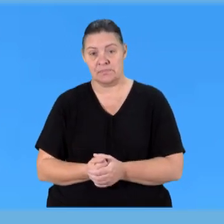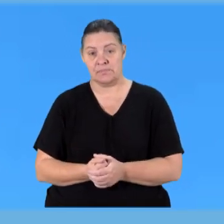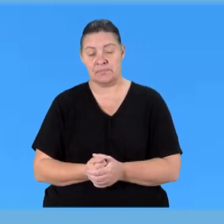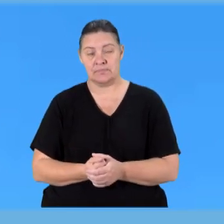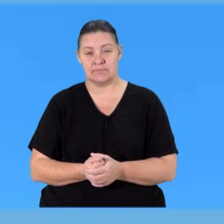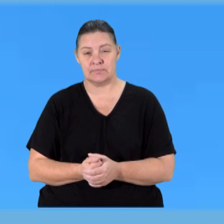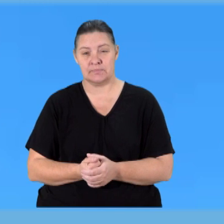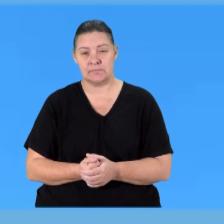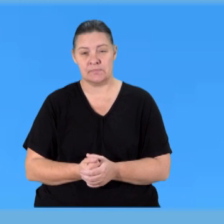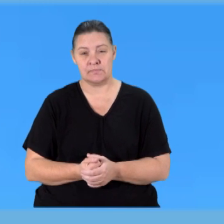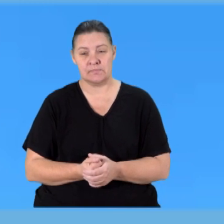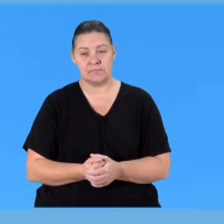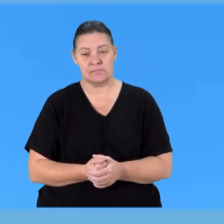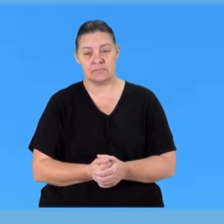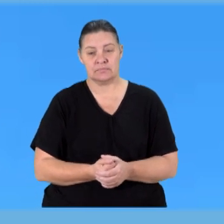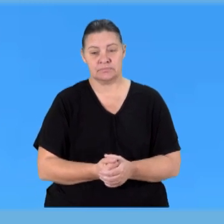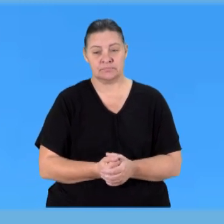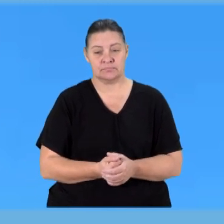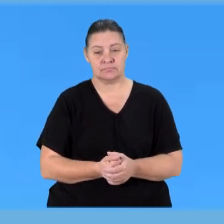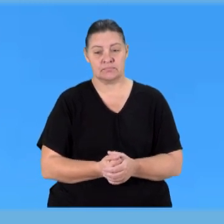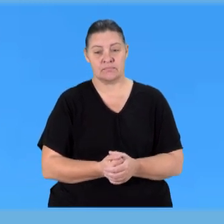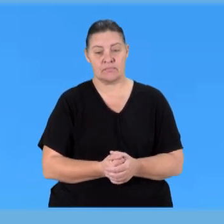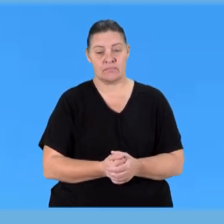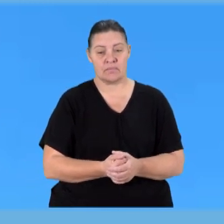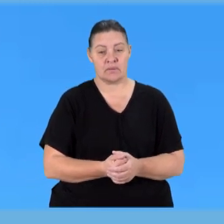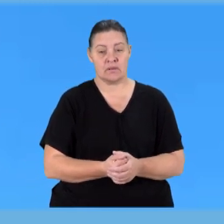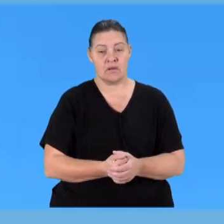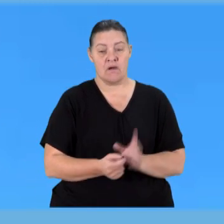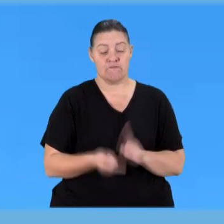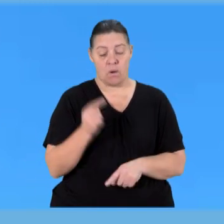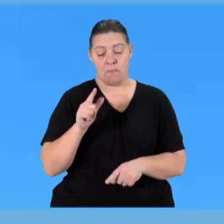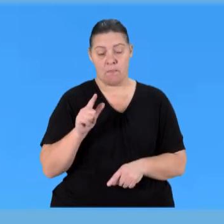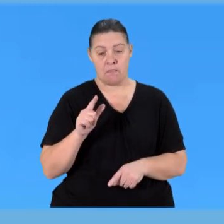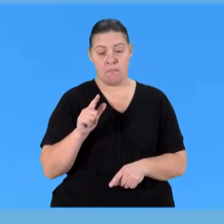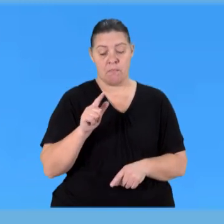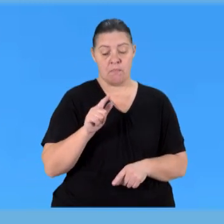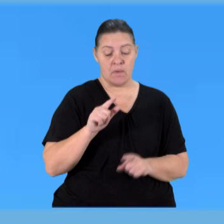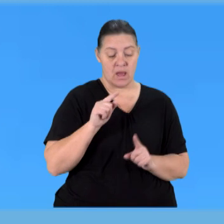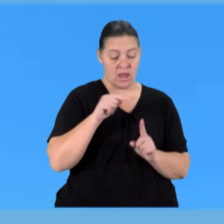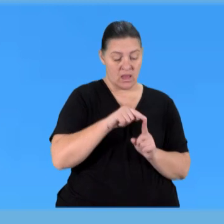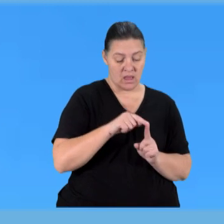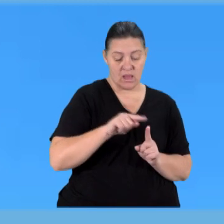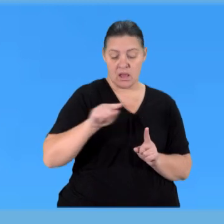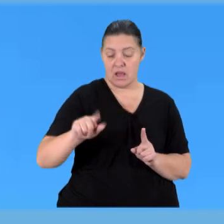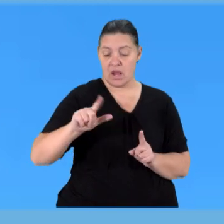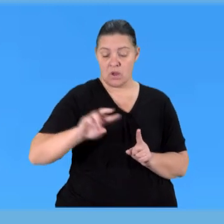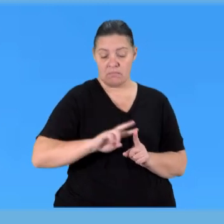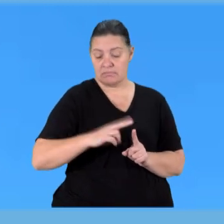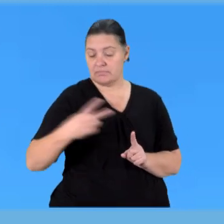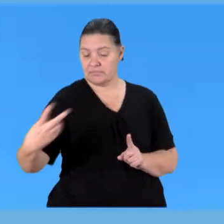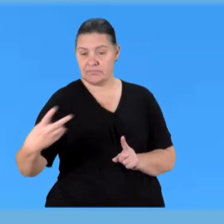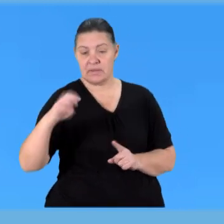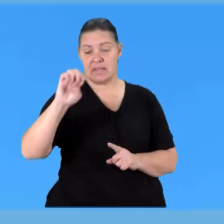So this process here is called melting. And then when we are moving from liquid to gas, we know that it